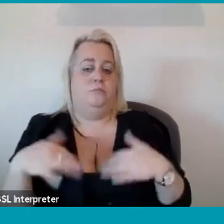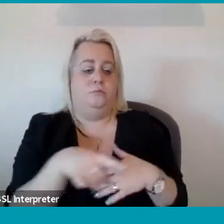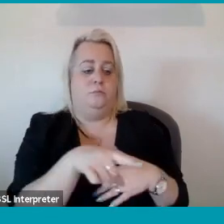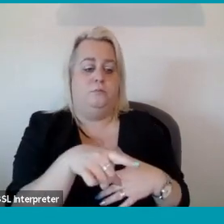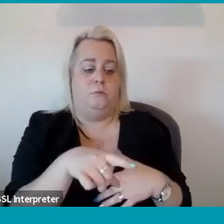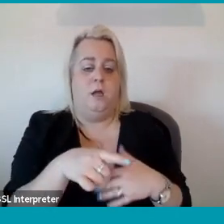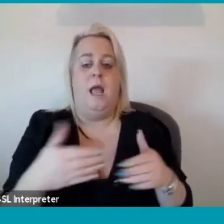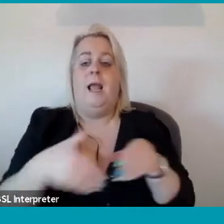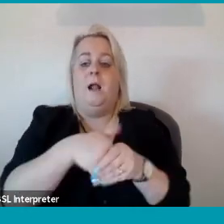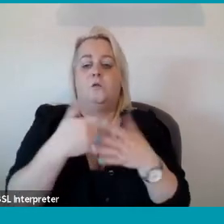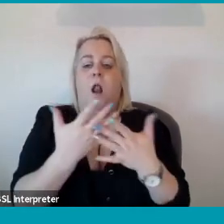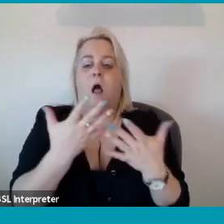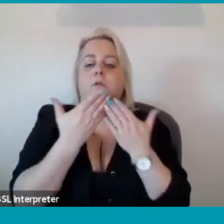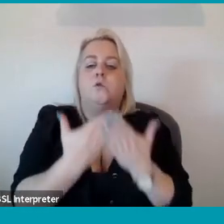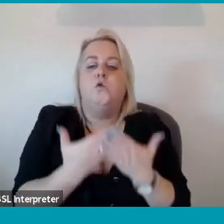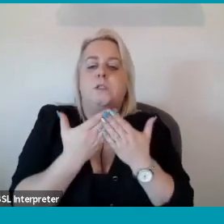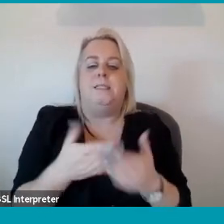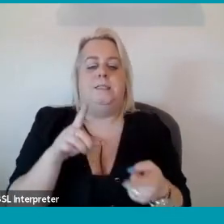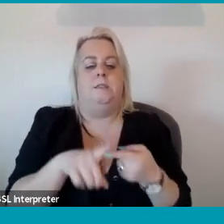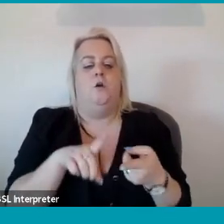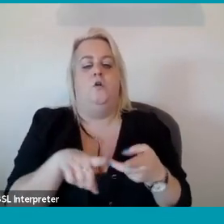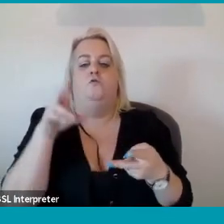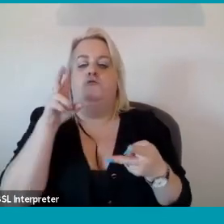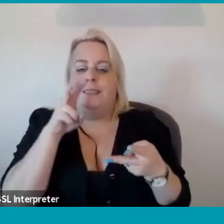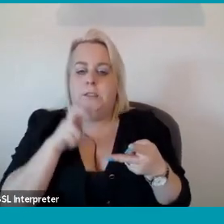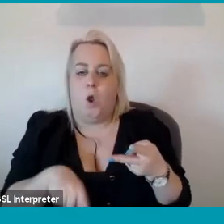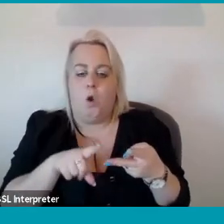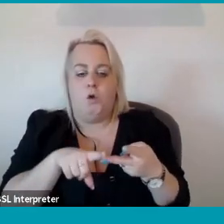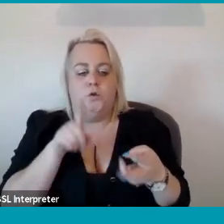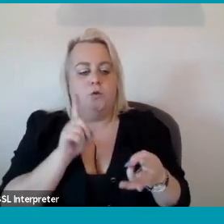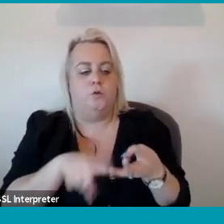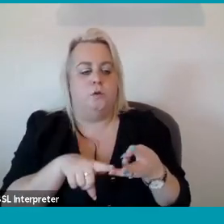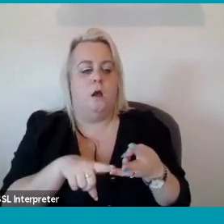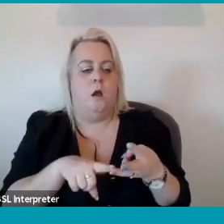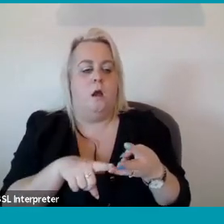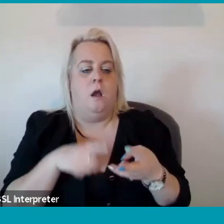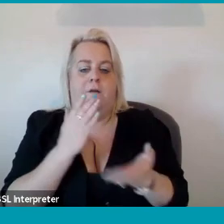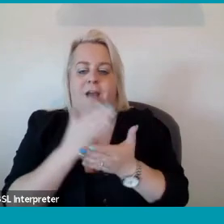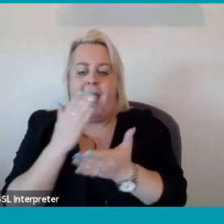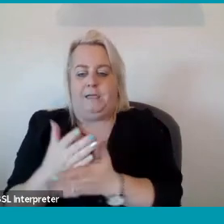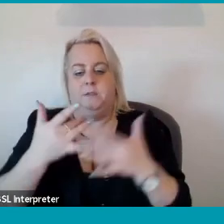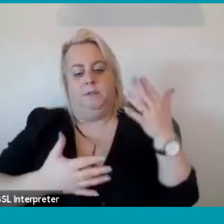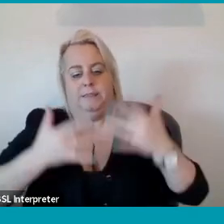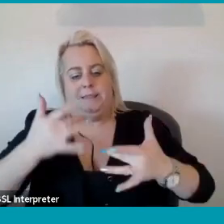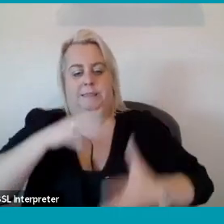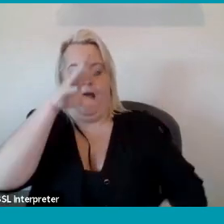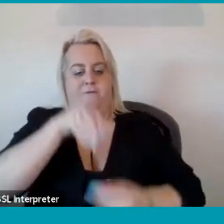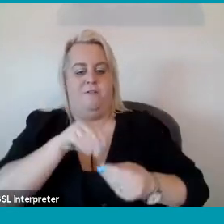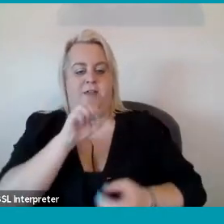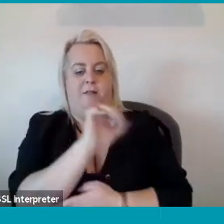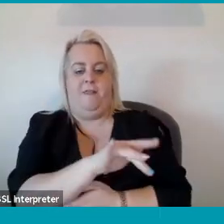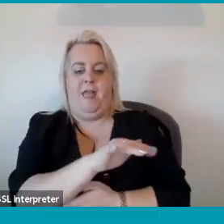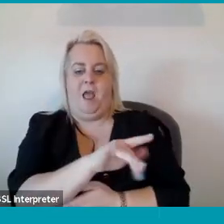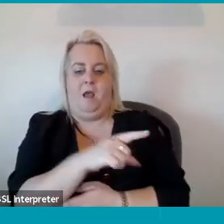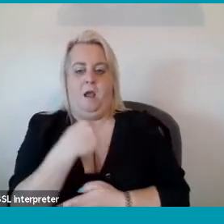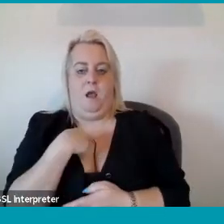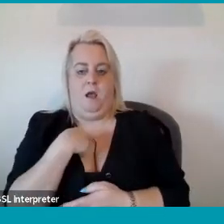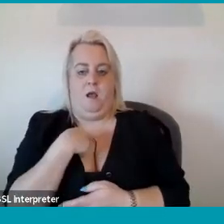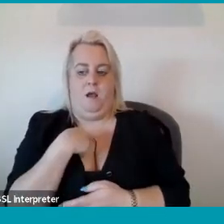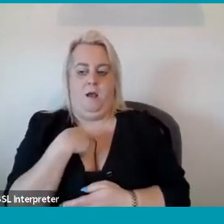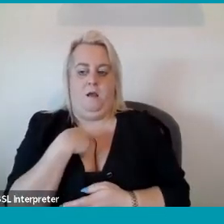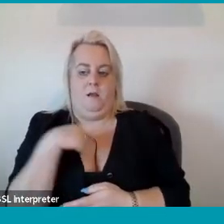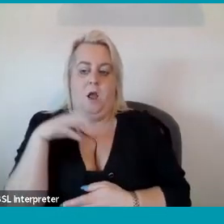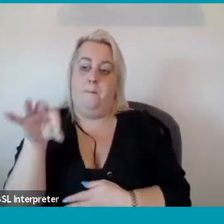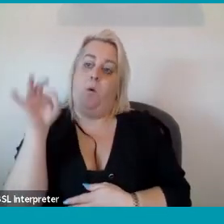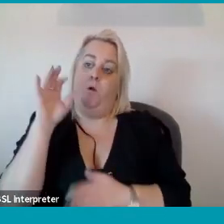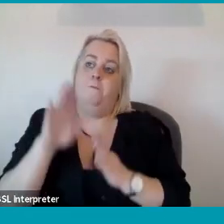the studies and the research that's been done that backs up all of the things I've been saying in this webinar. So it's not just me making it up. These are